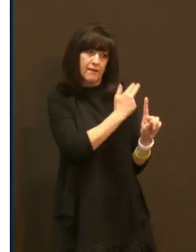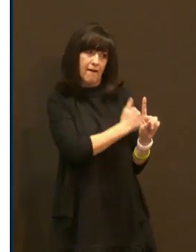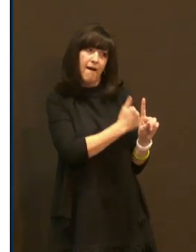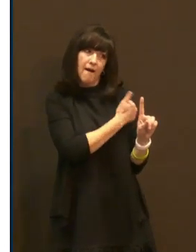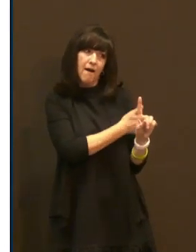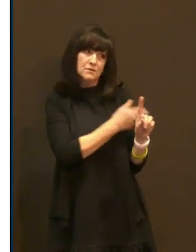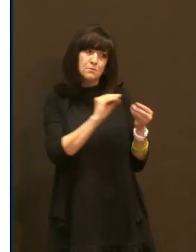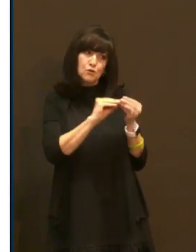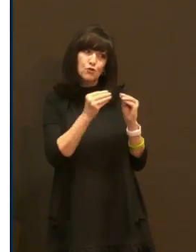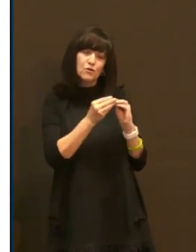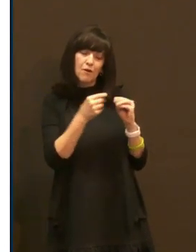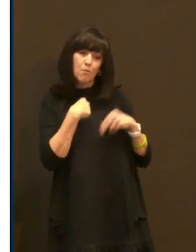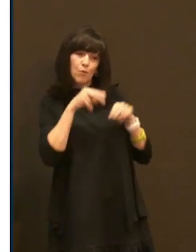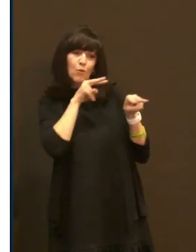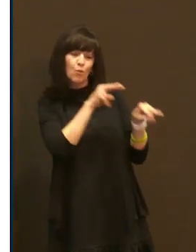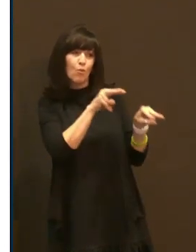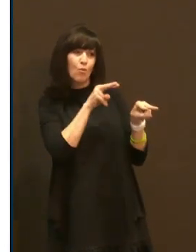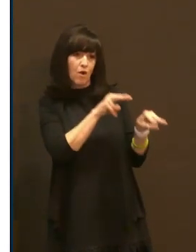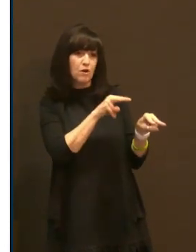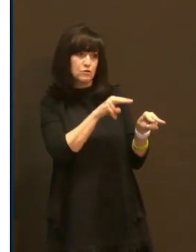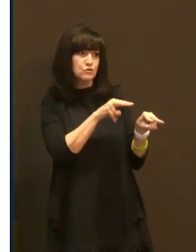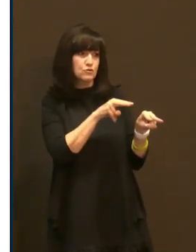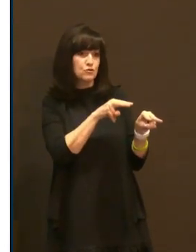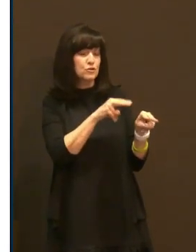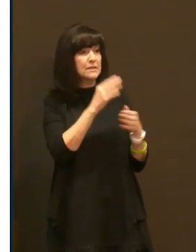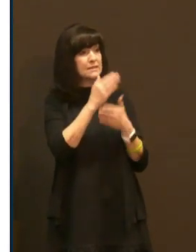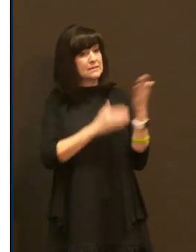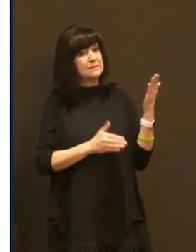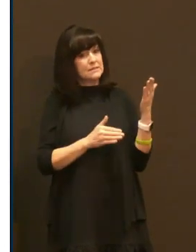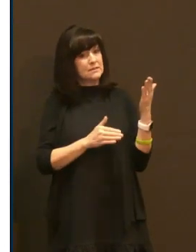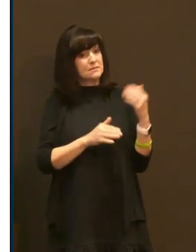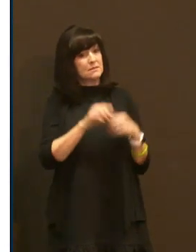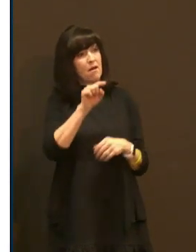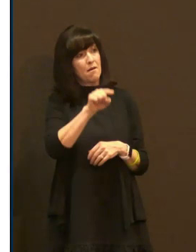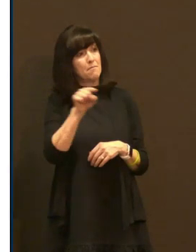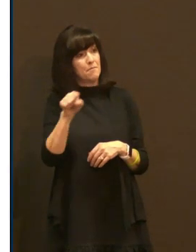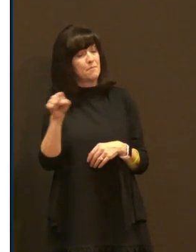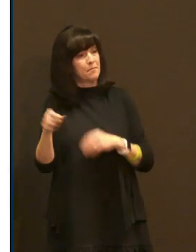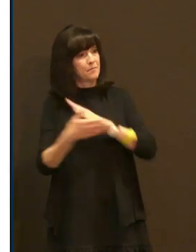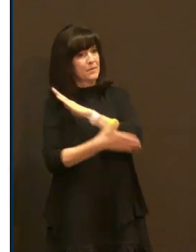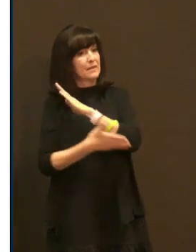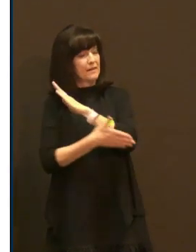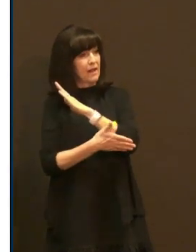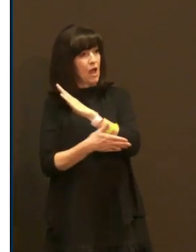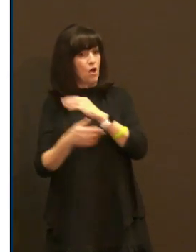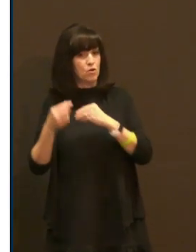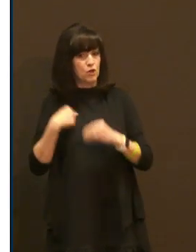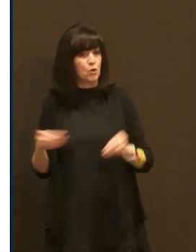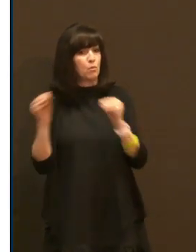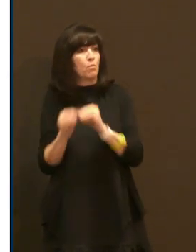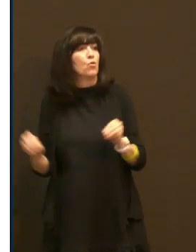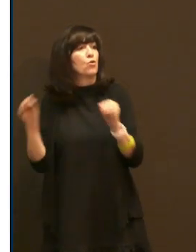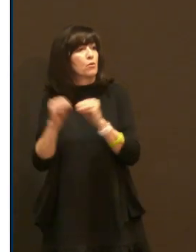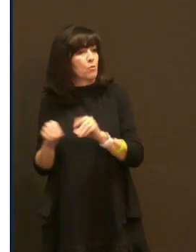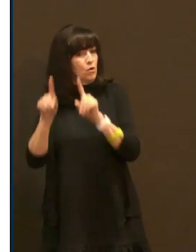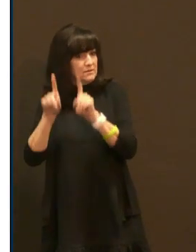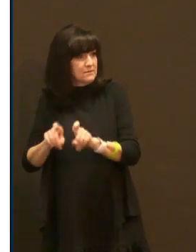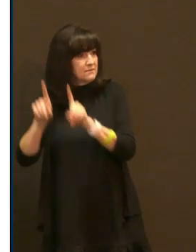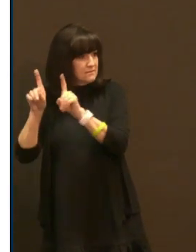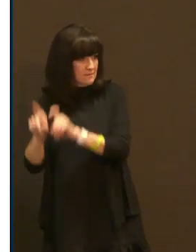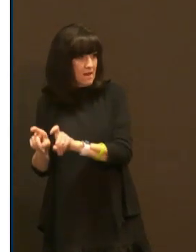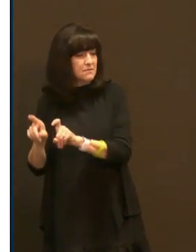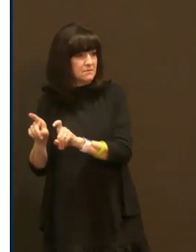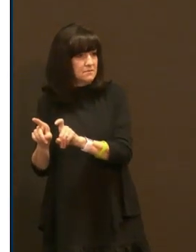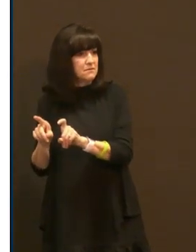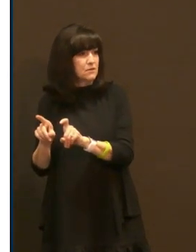in the county where the rates have been increasing the most, where we've done the most testing,